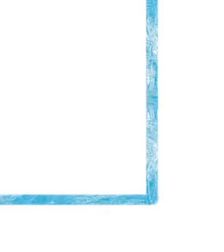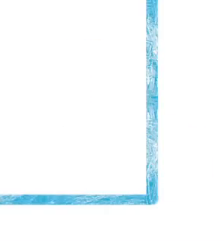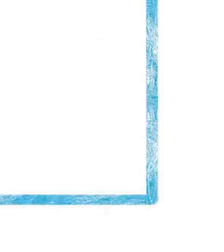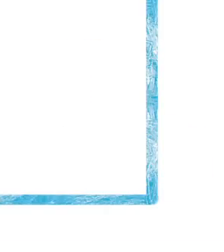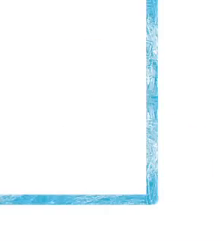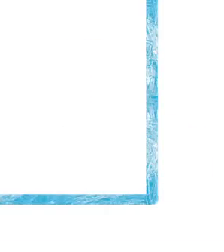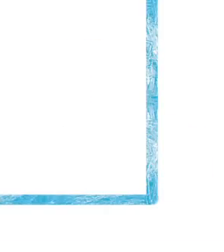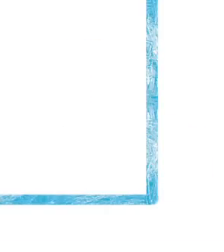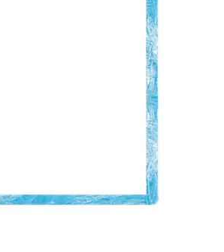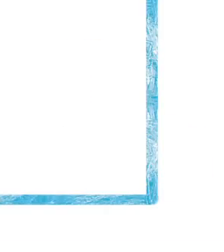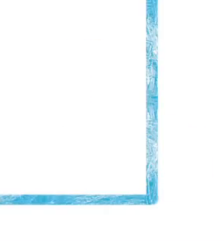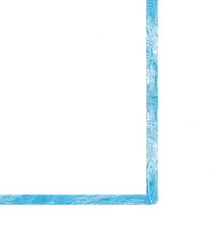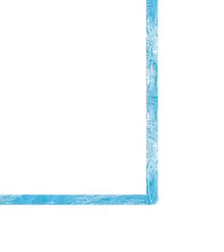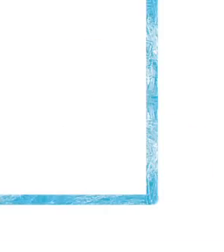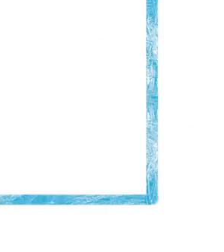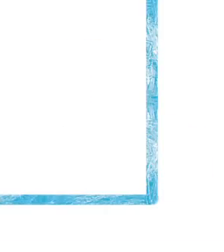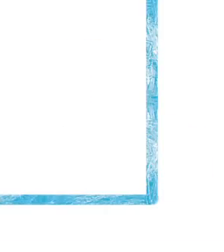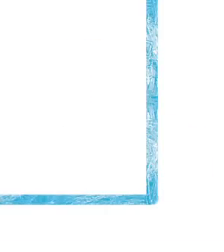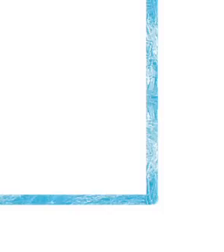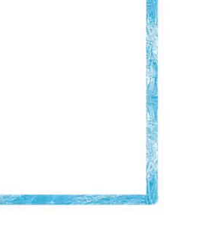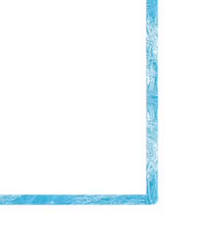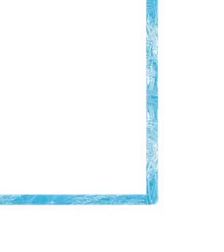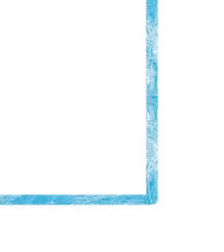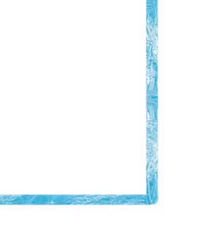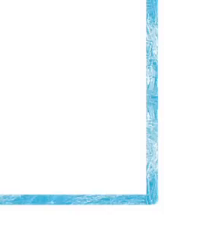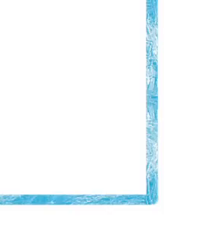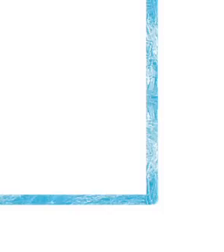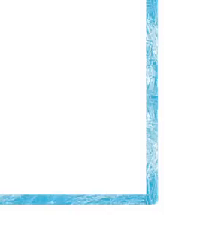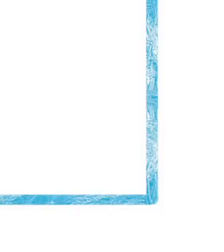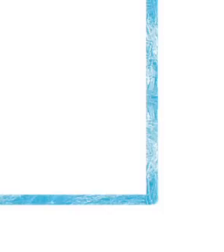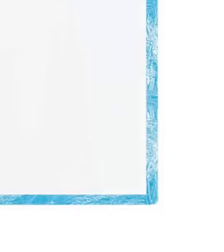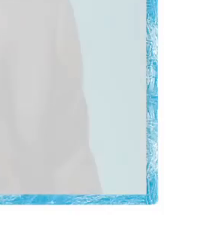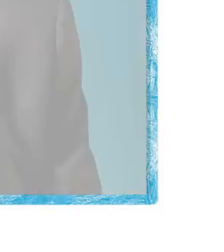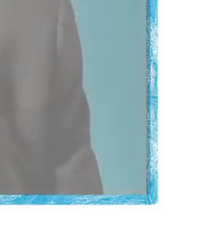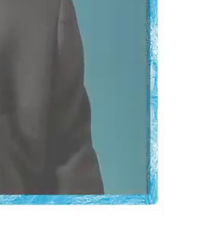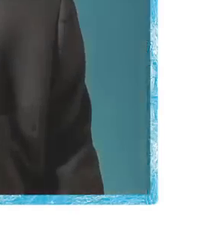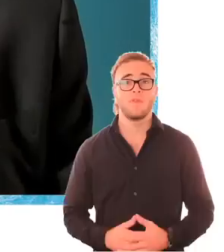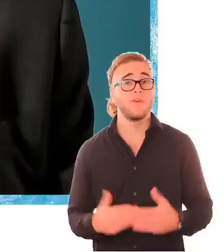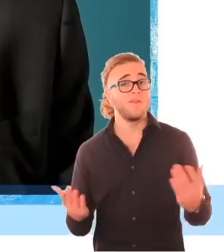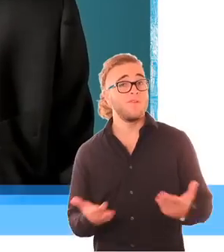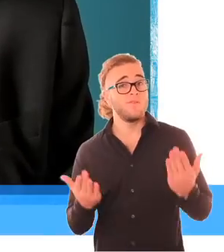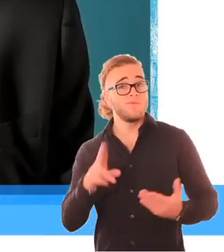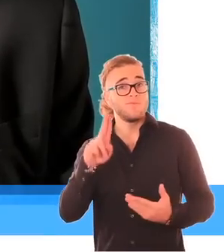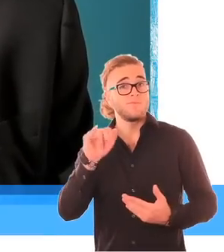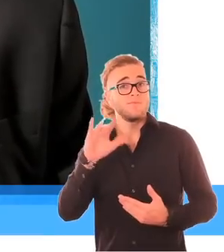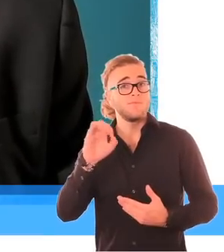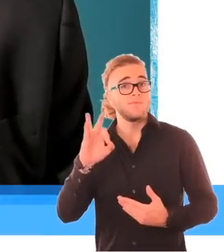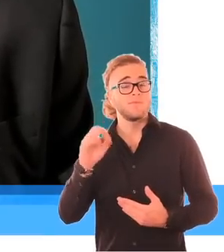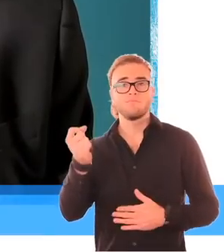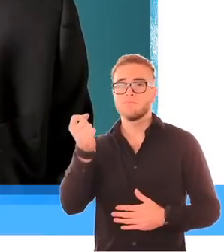A perspective from Azerbaijan. Mark Hereward, UNICEF Azerbaijan. We in